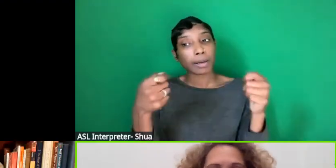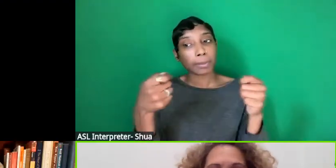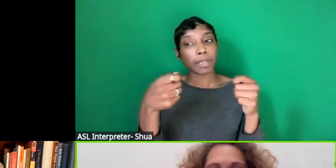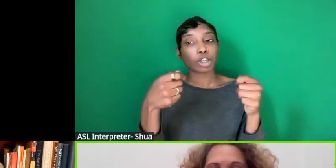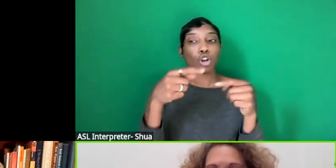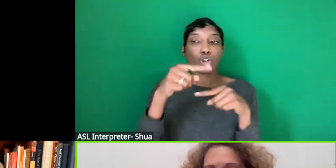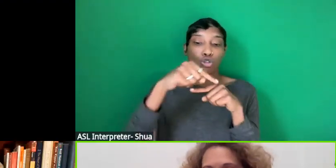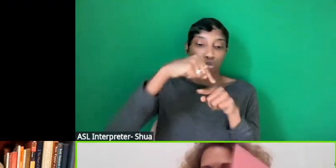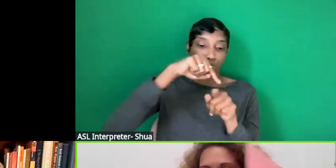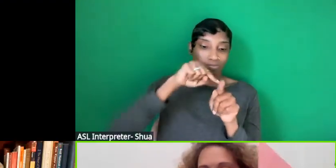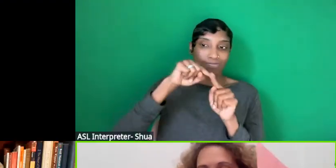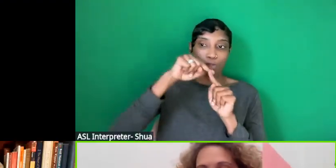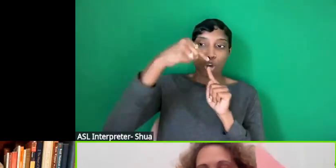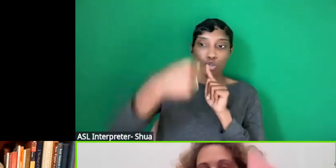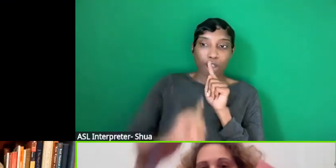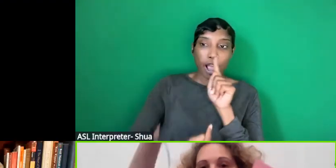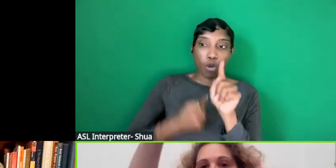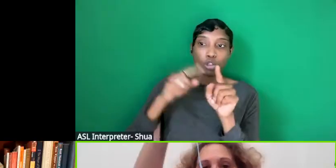card.